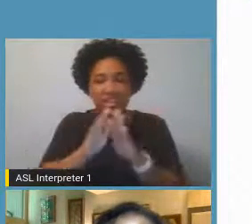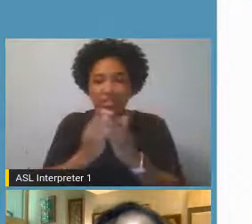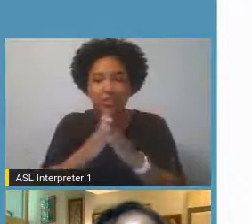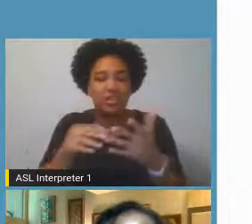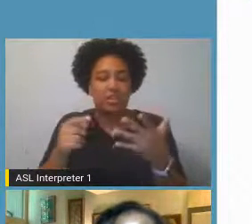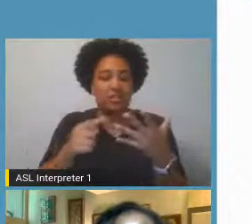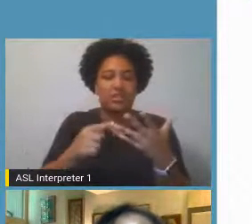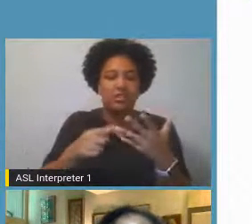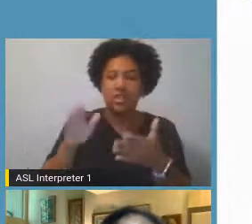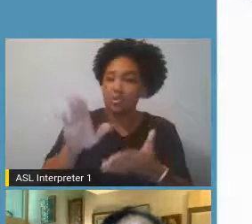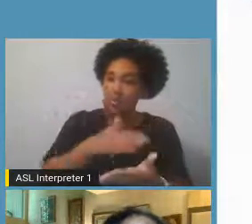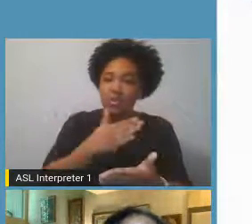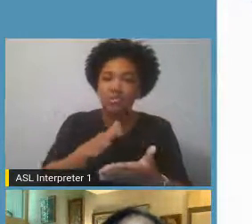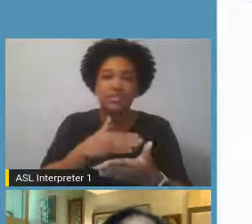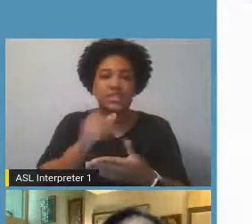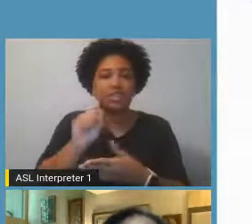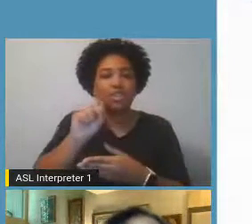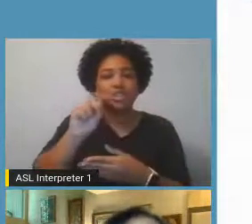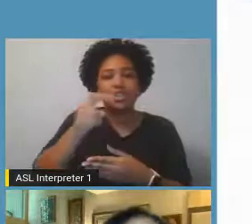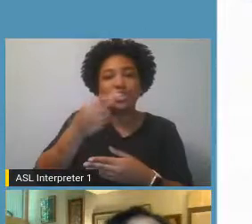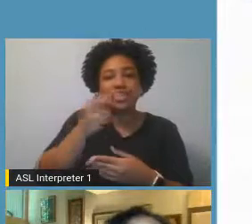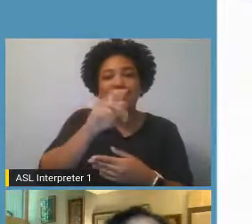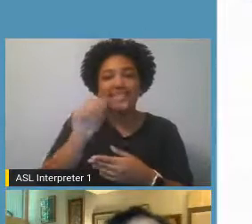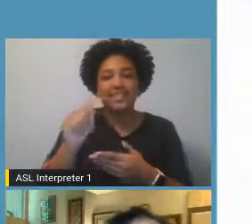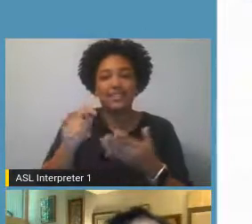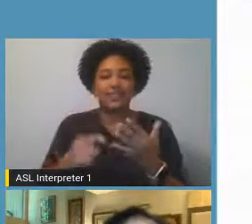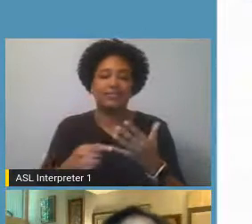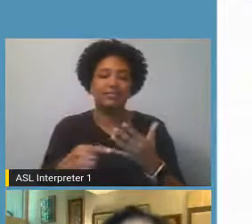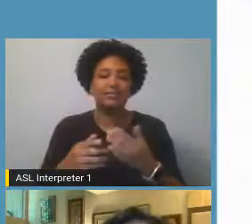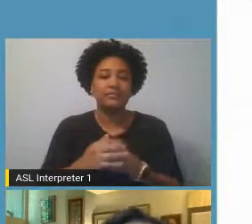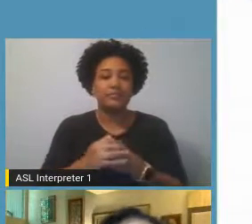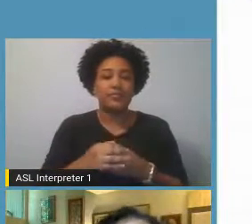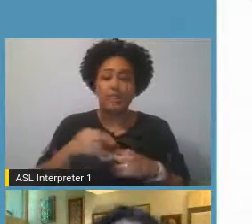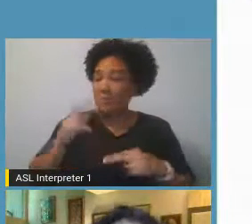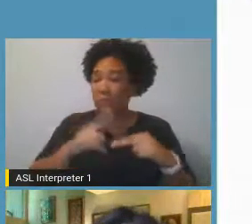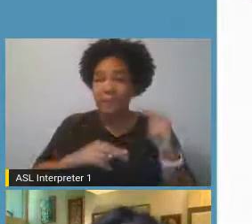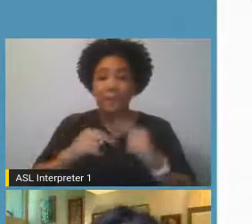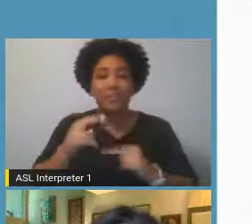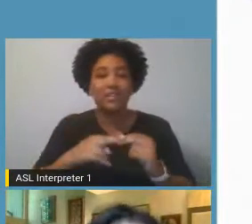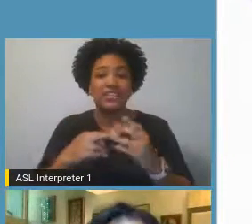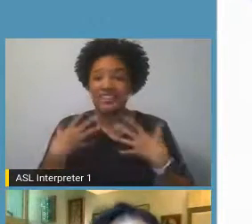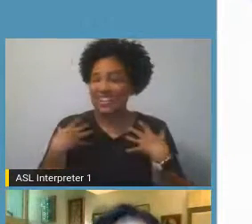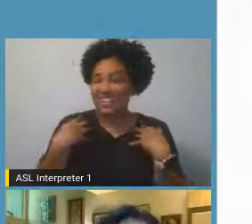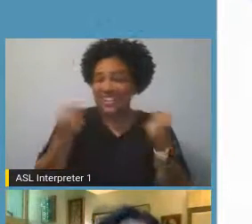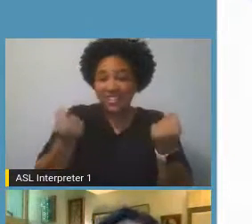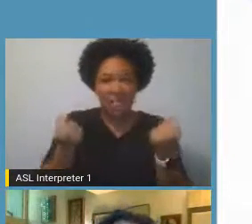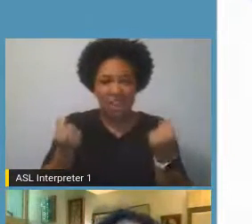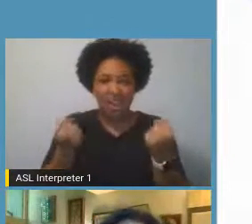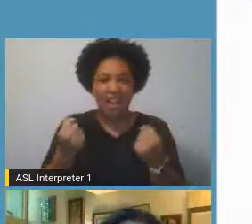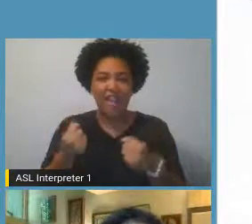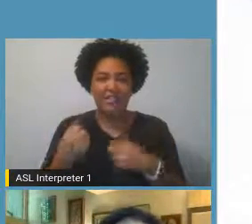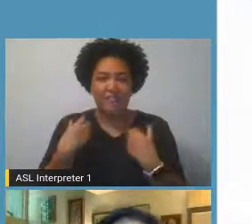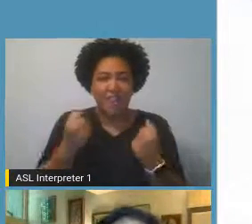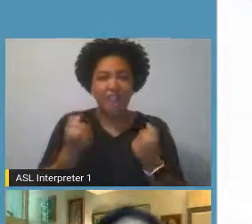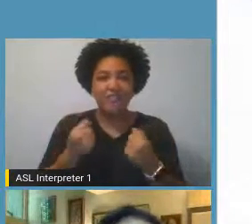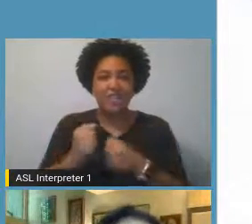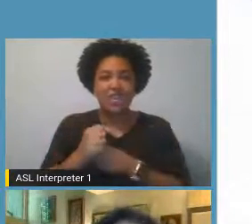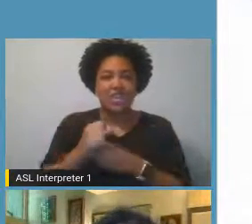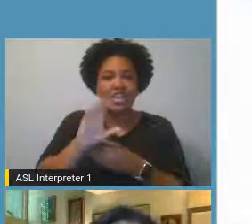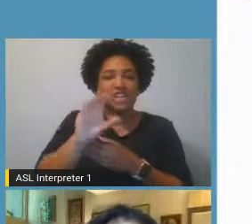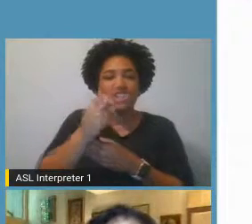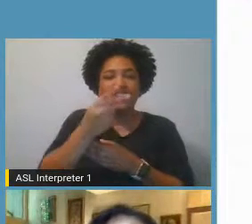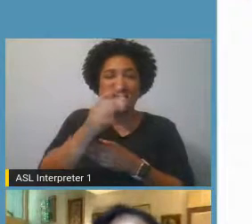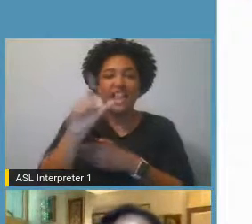music. We are building a very, very engaging and robust cello collection. So it's a very,